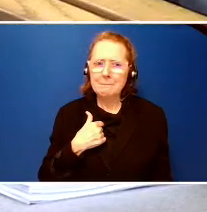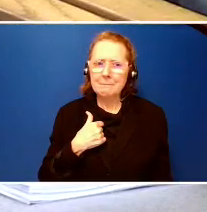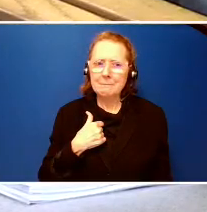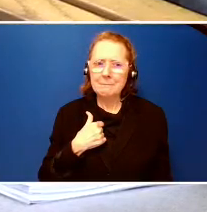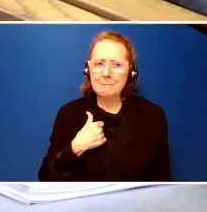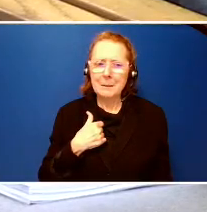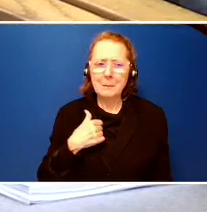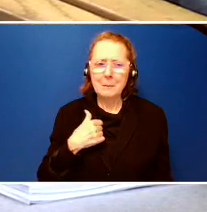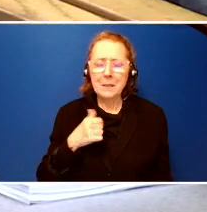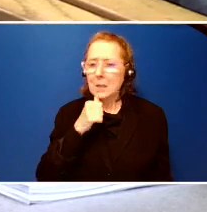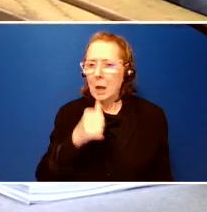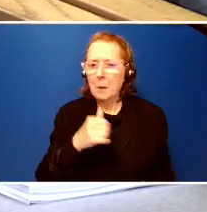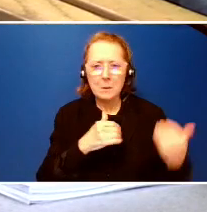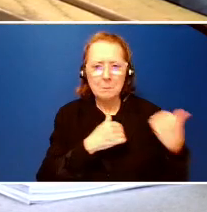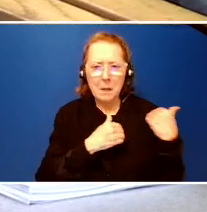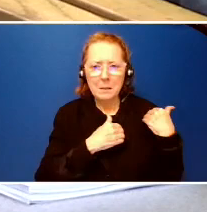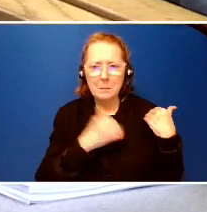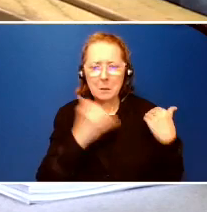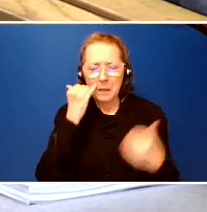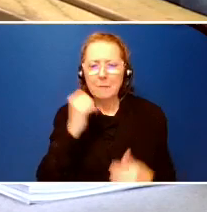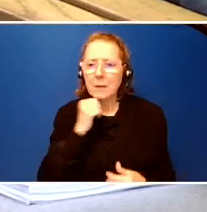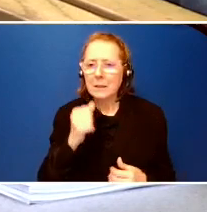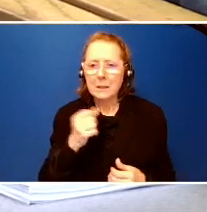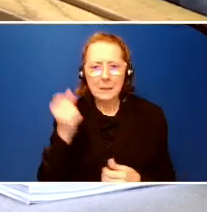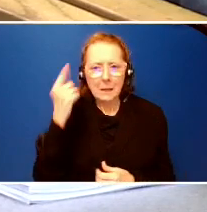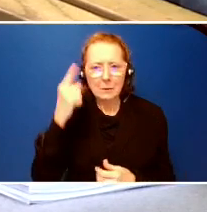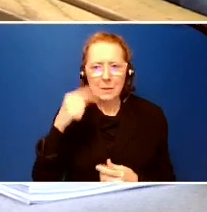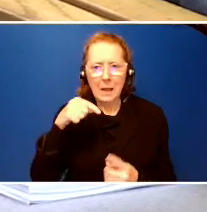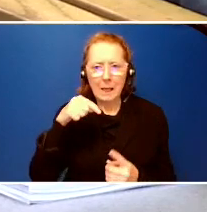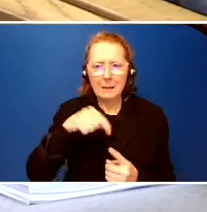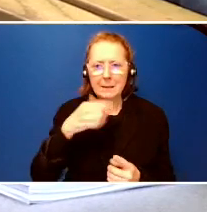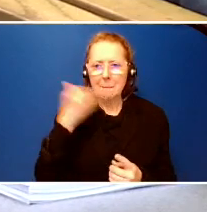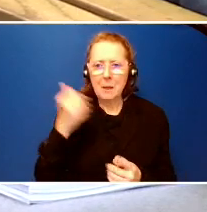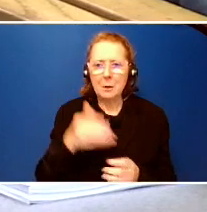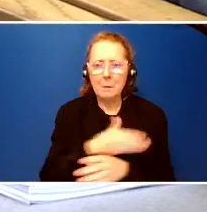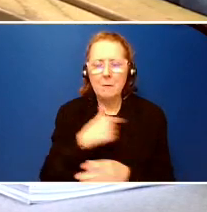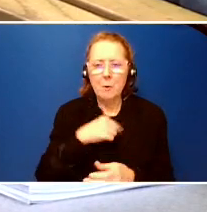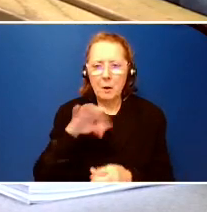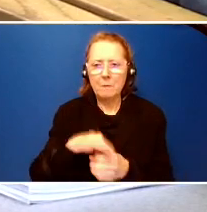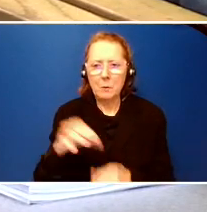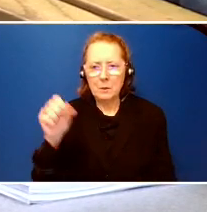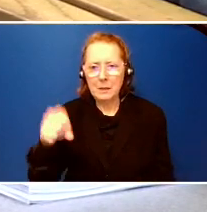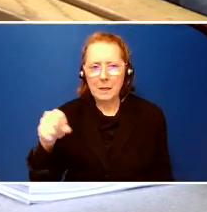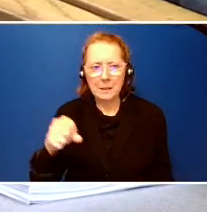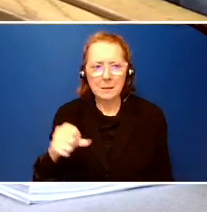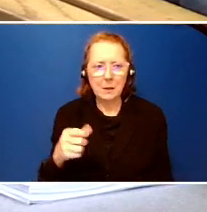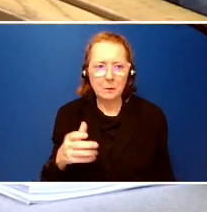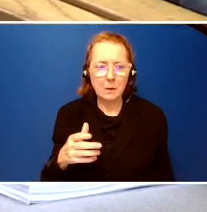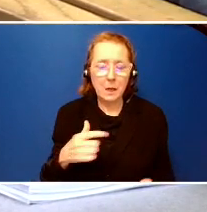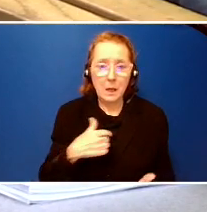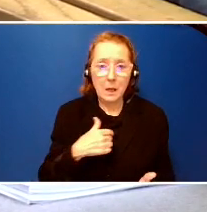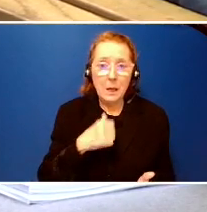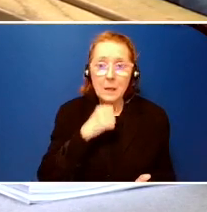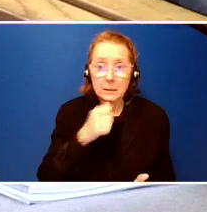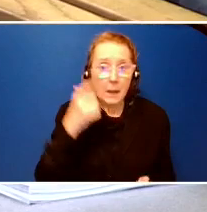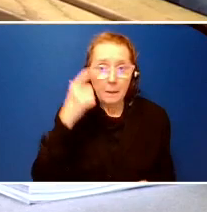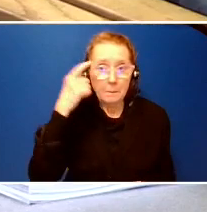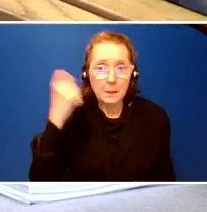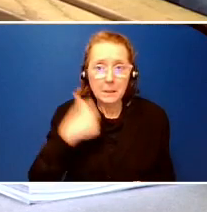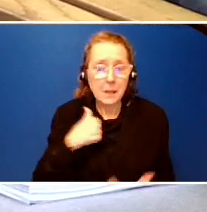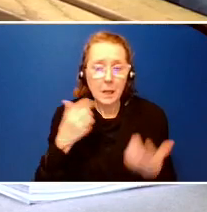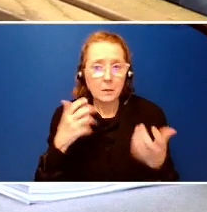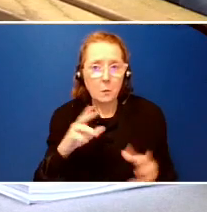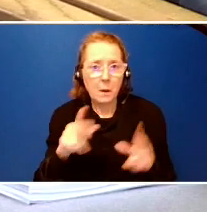somewhat irresponsible if I didn't understand it better before I voted yes. So it's certainly not that I don't want folks to